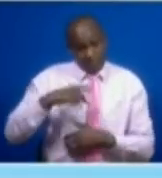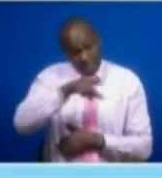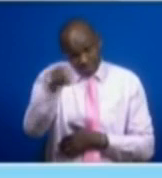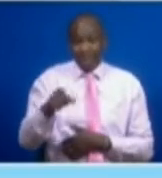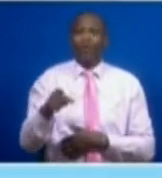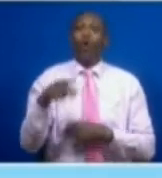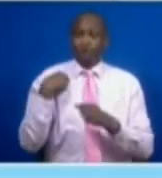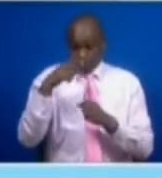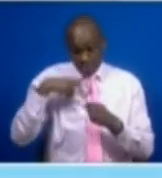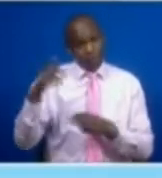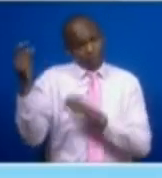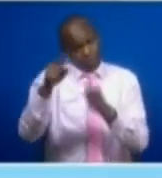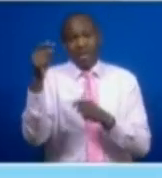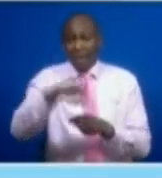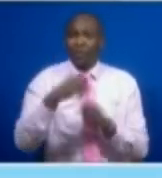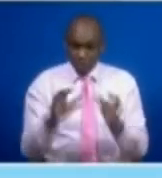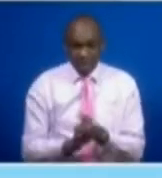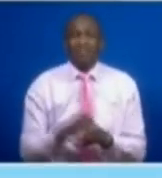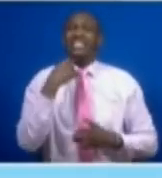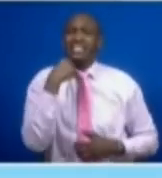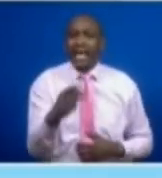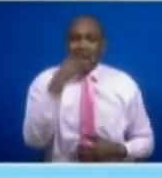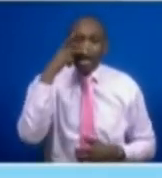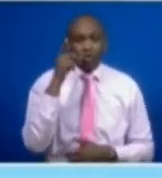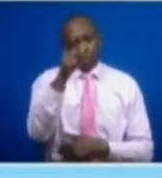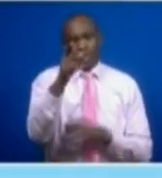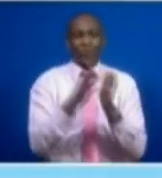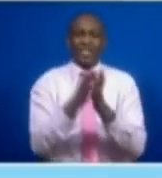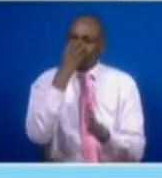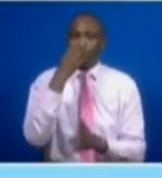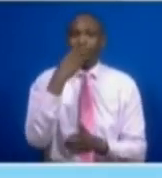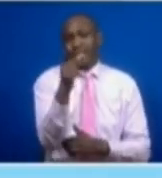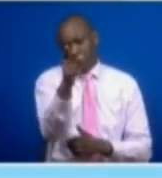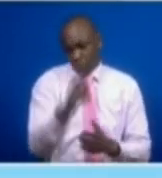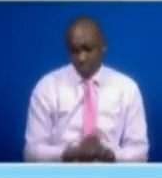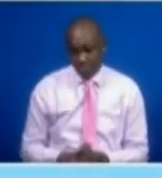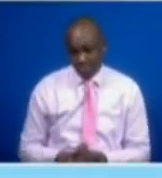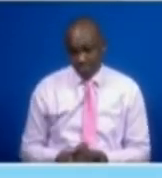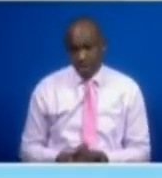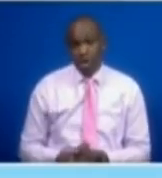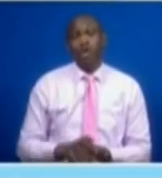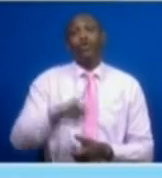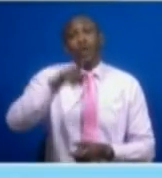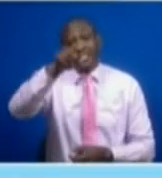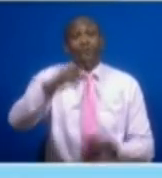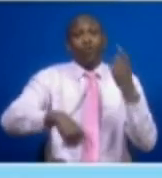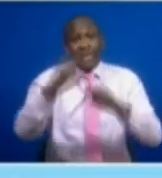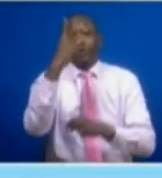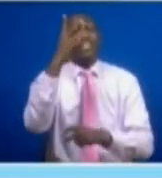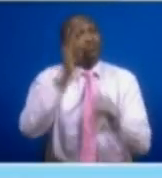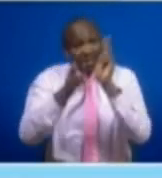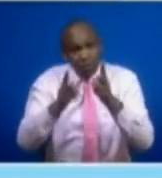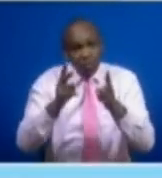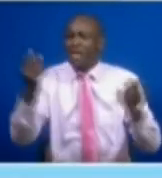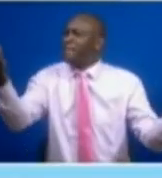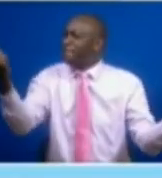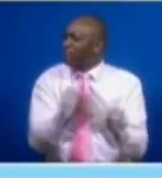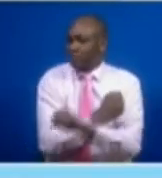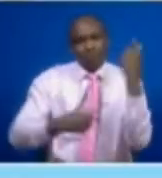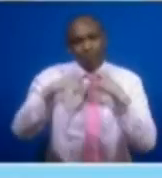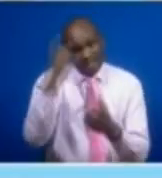lost out. Let me tell Kalonzo Musyoka and William Ruto, none of them will win the 2022 presidential